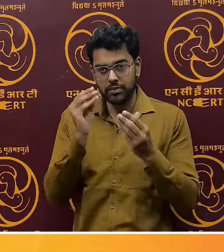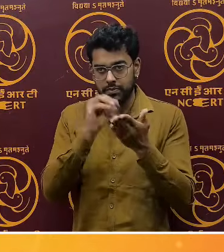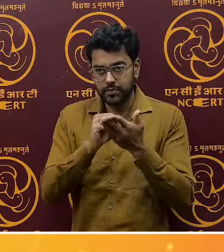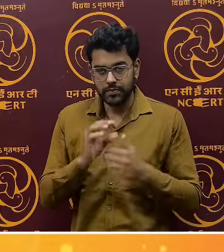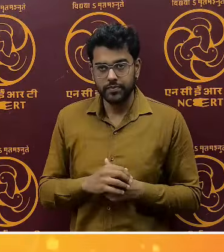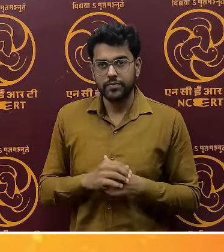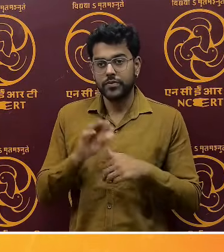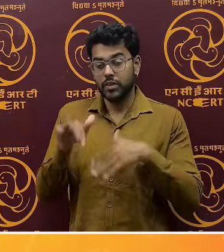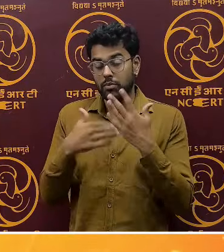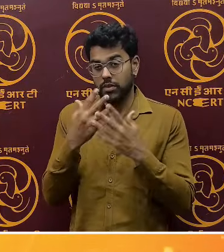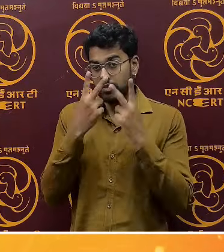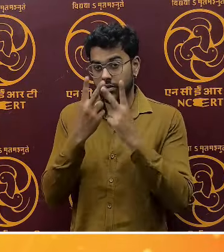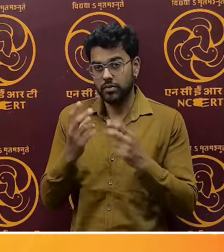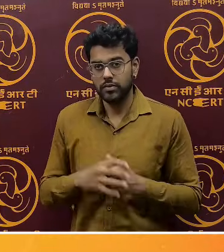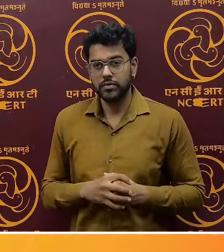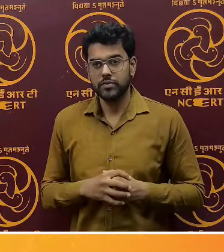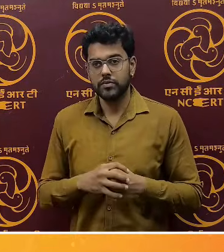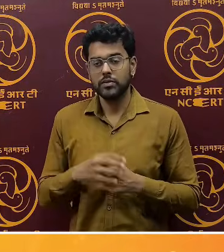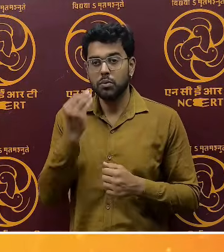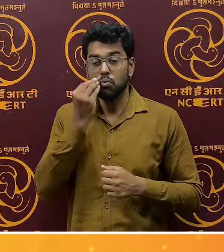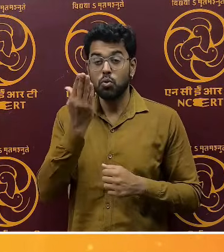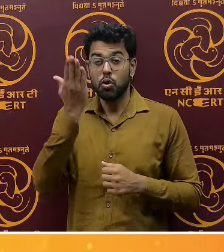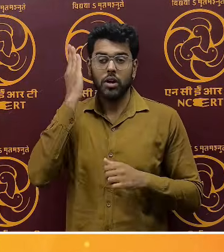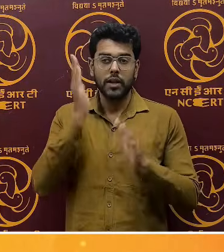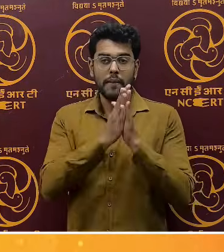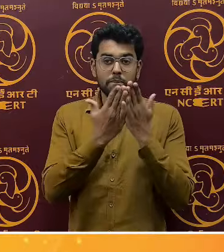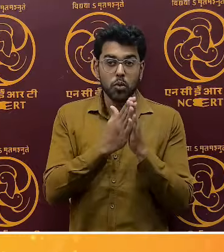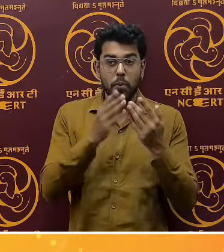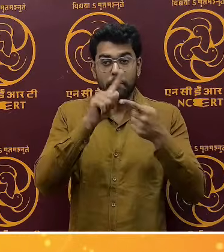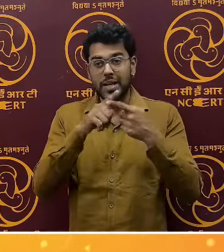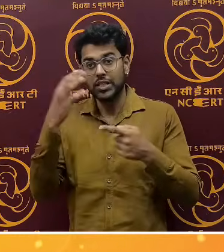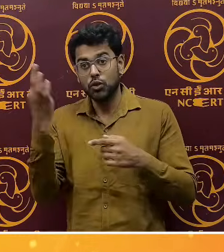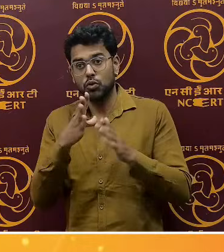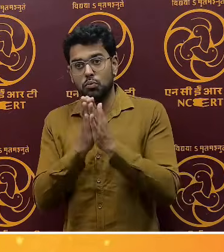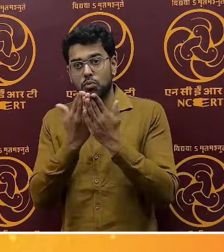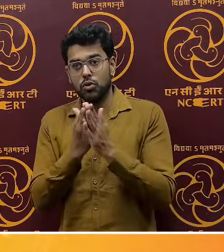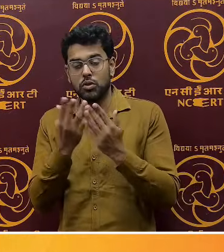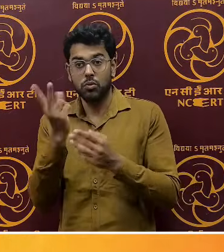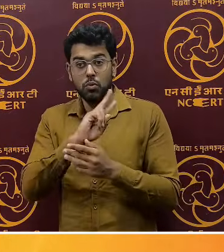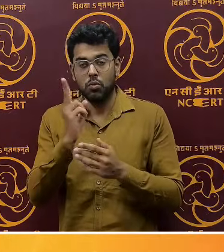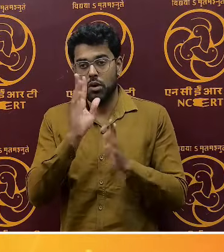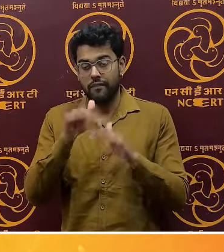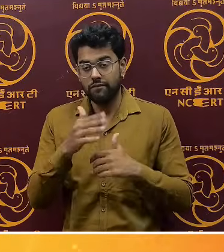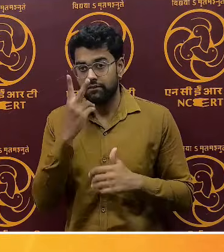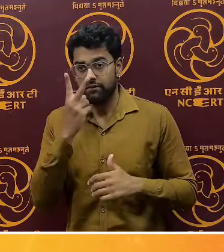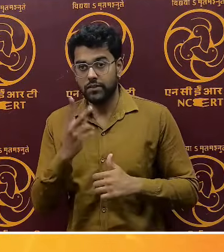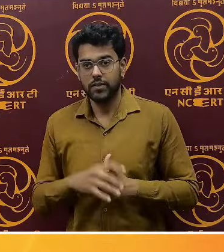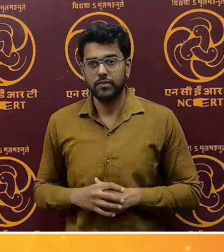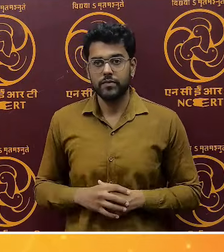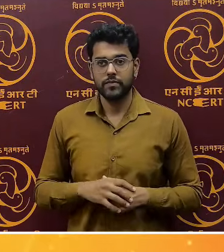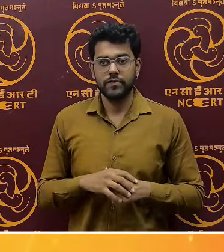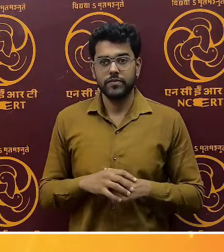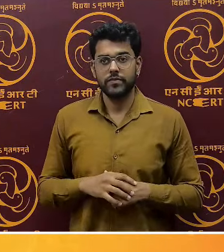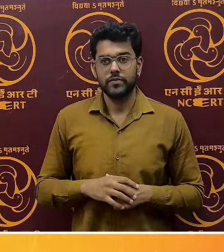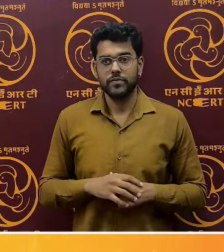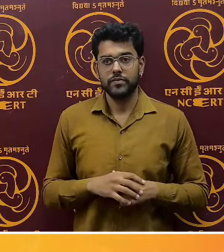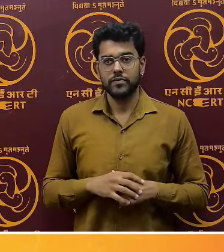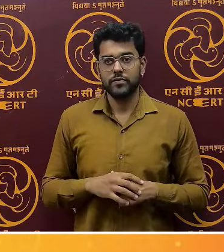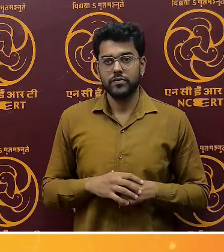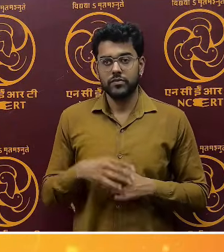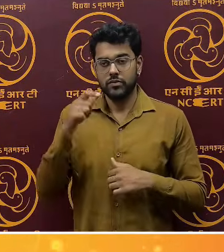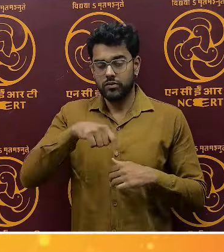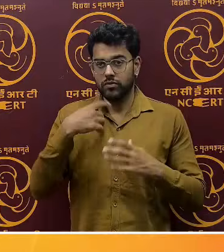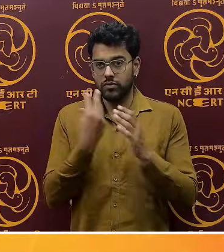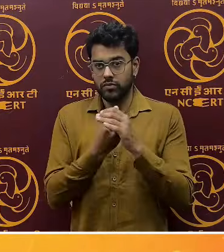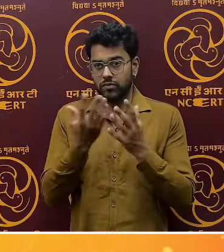and we can see there is this old book as well as new book. Ganit Manjari is this new book. We have got it. Today we are